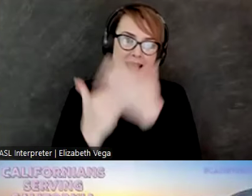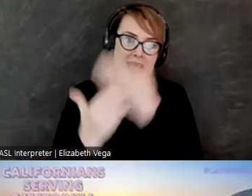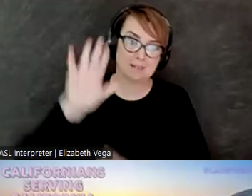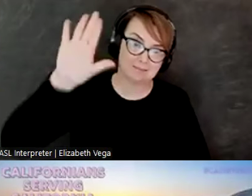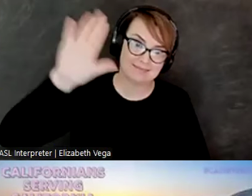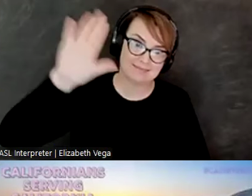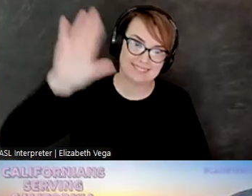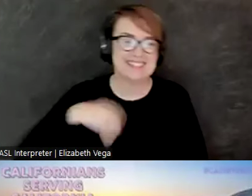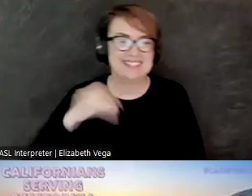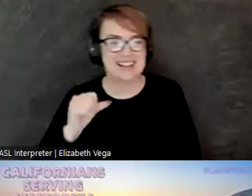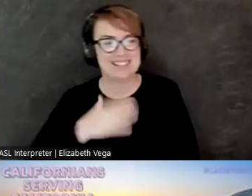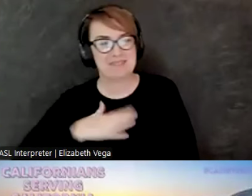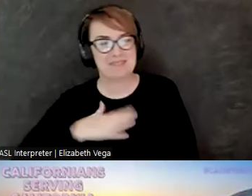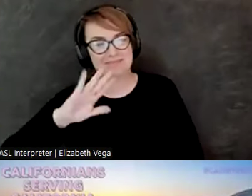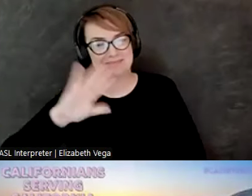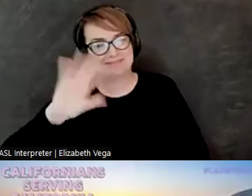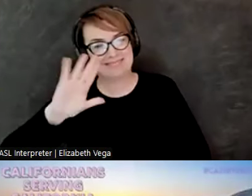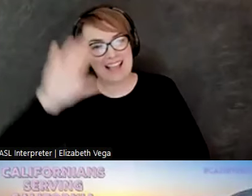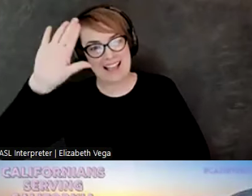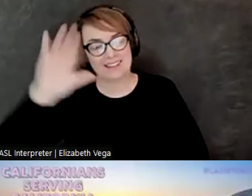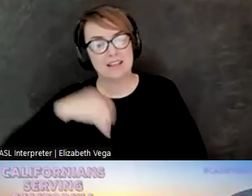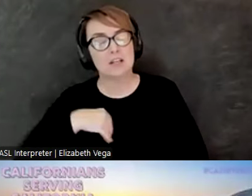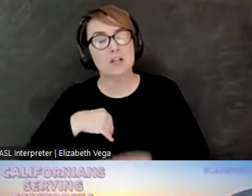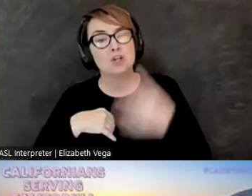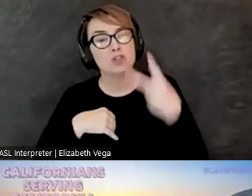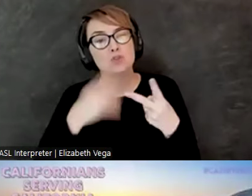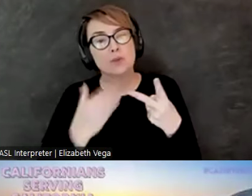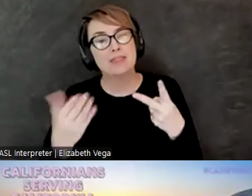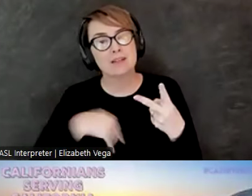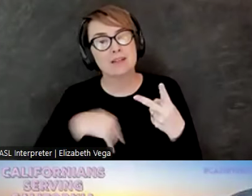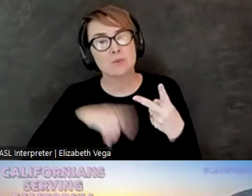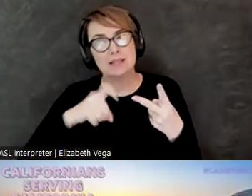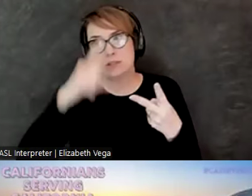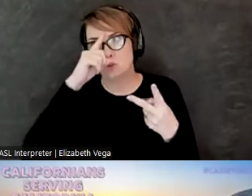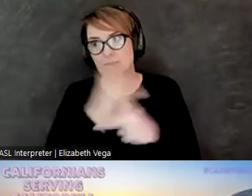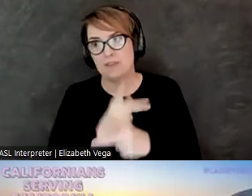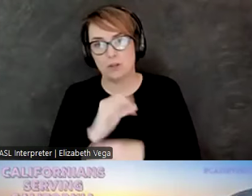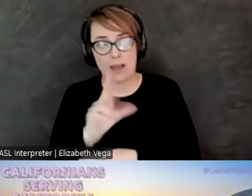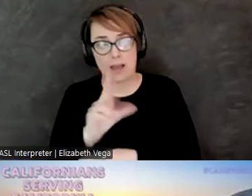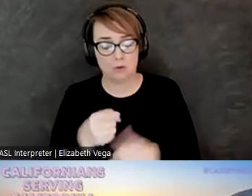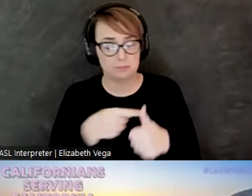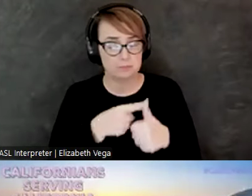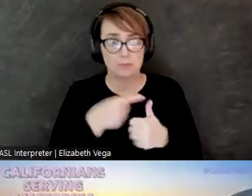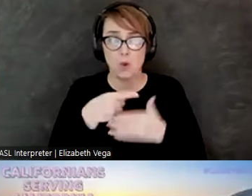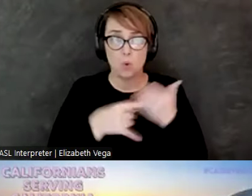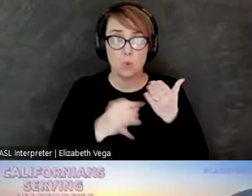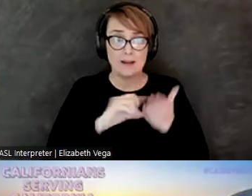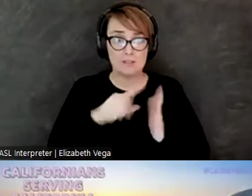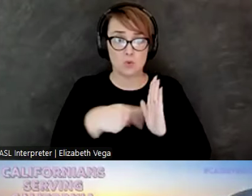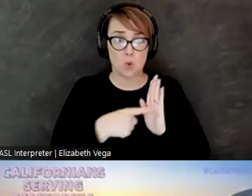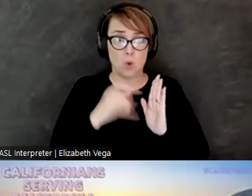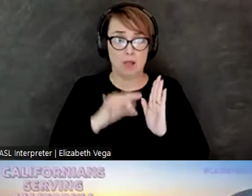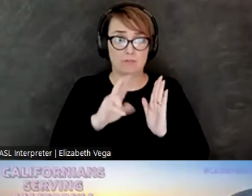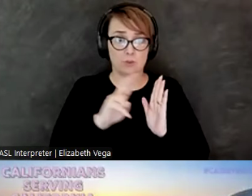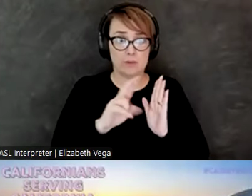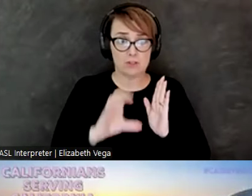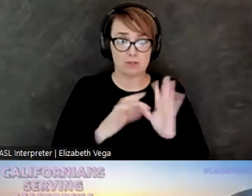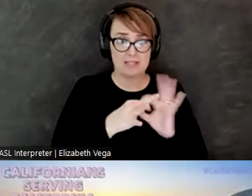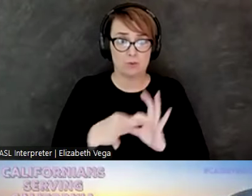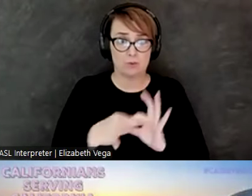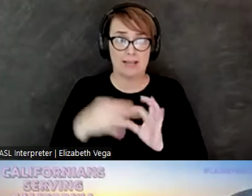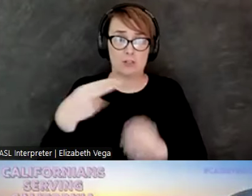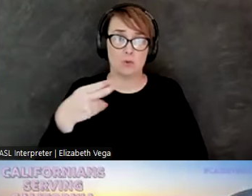So there are two things that we need to figure out: the role of the regional center in hearings, and that's what's happening